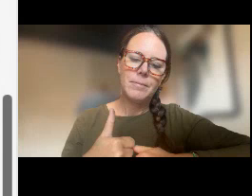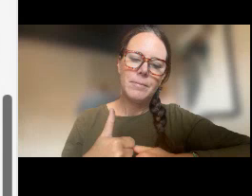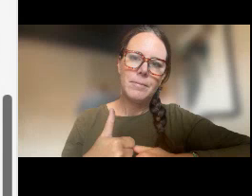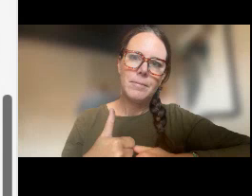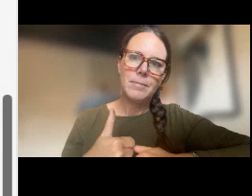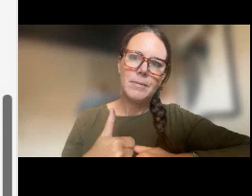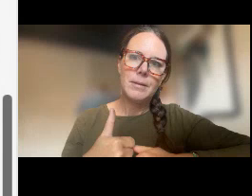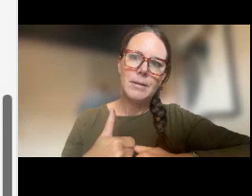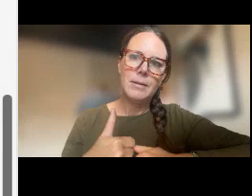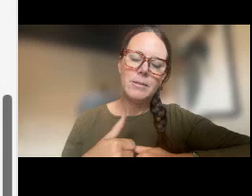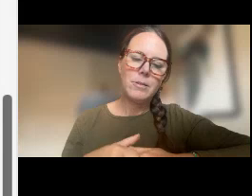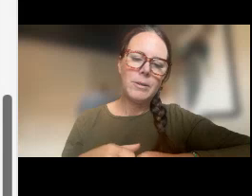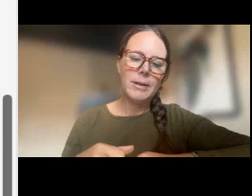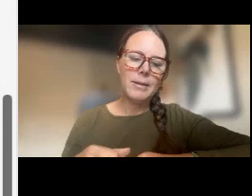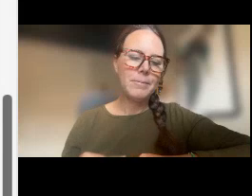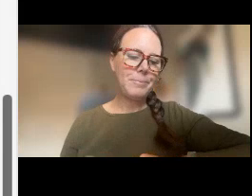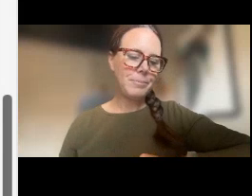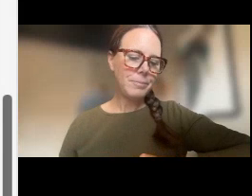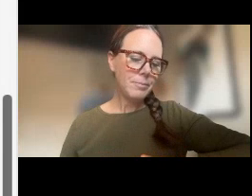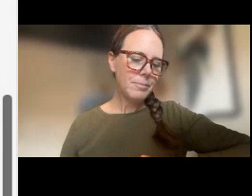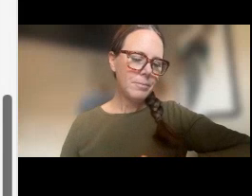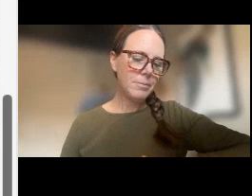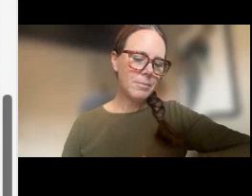here. and 2 online.